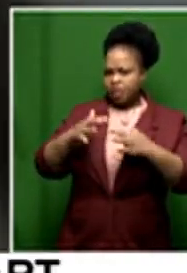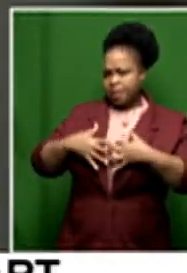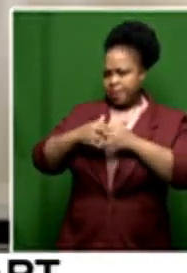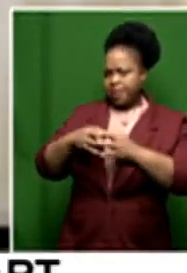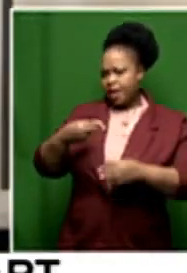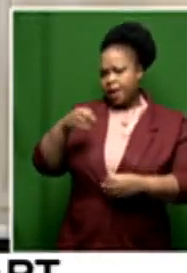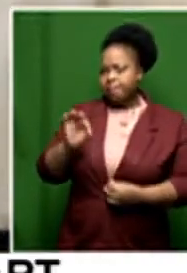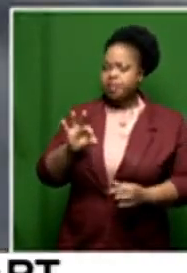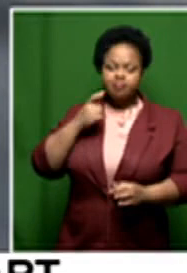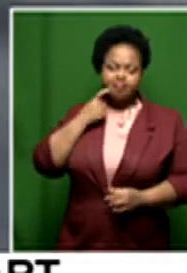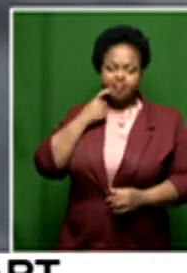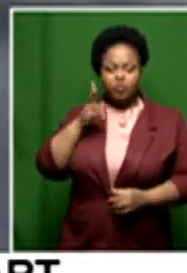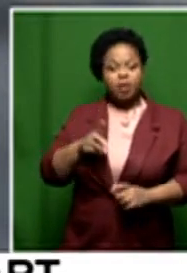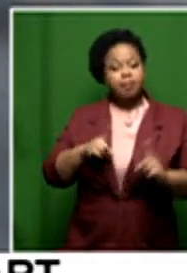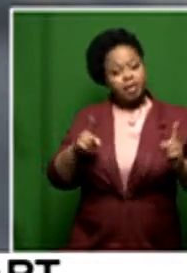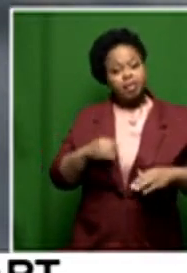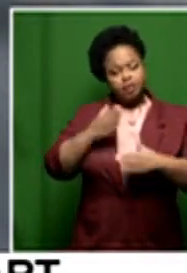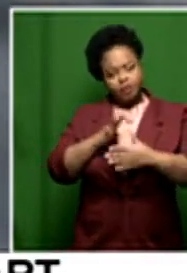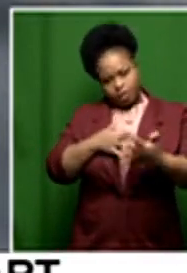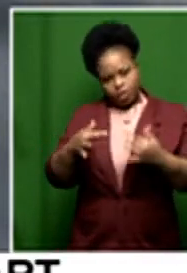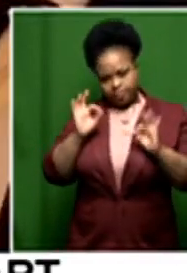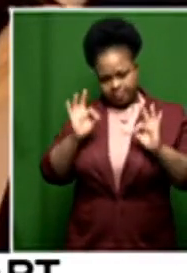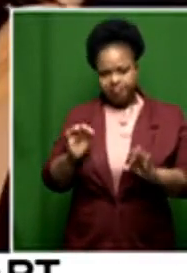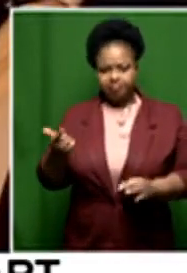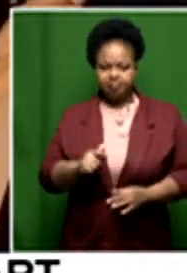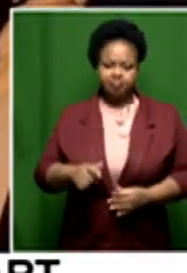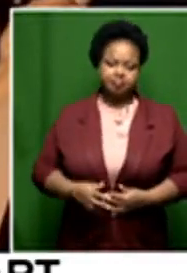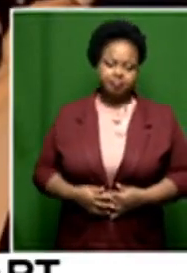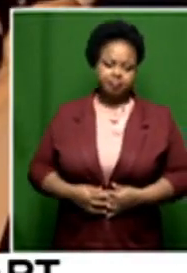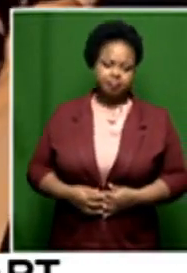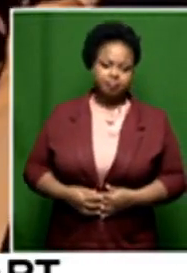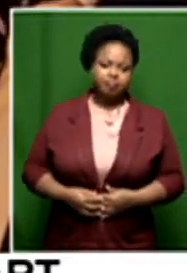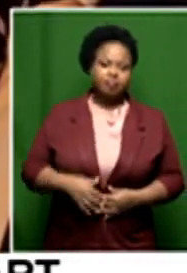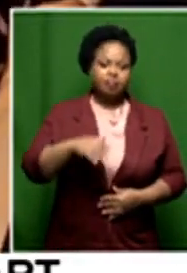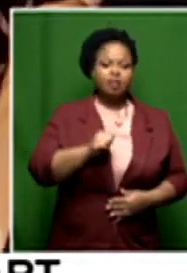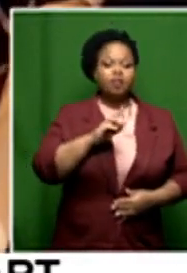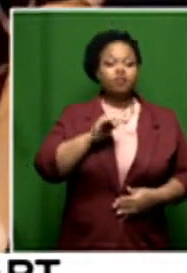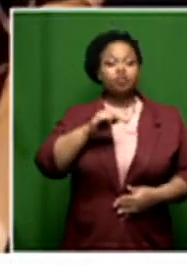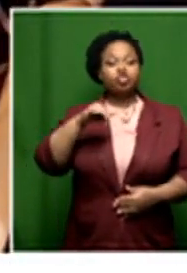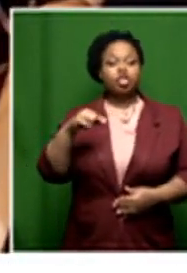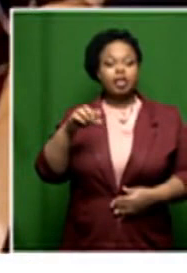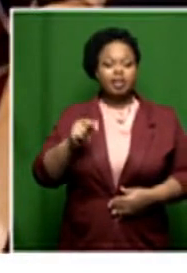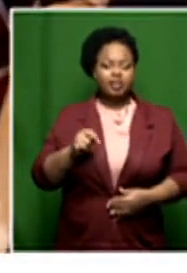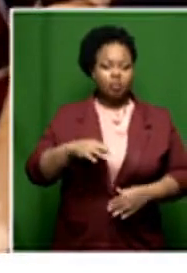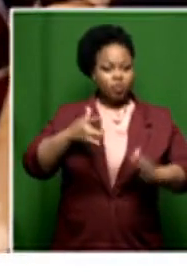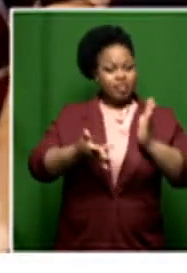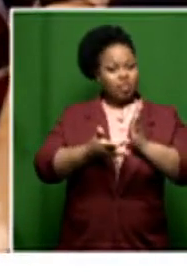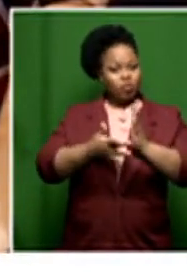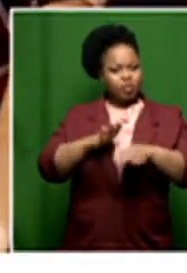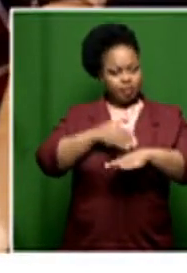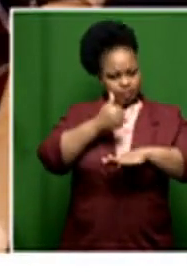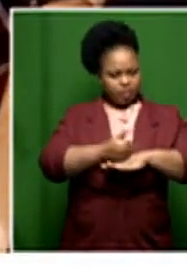won't be difficult, but the right frameworks must be in place. When Afrigen sets up the technology, that it is